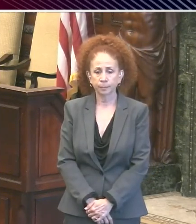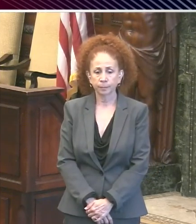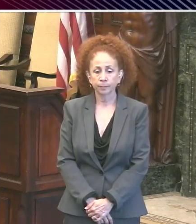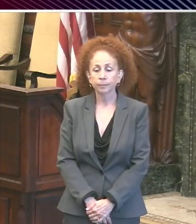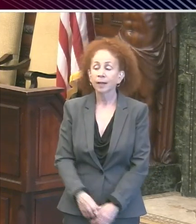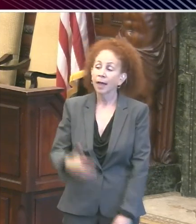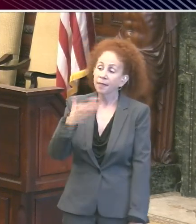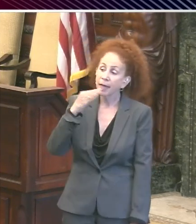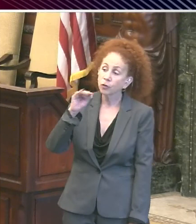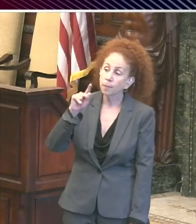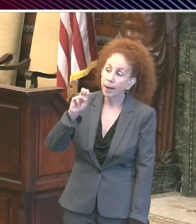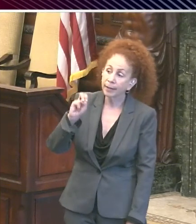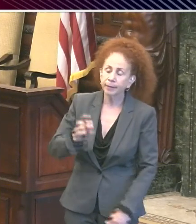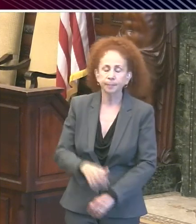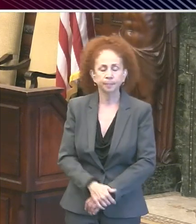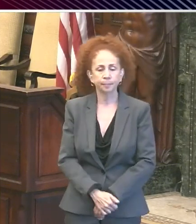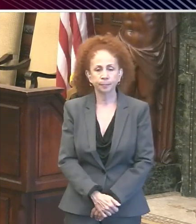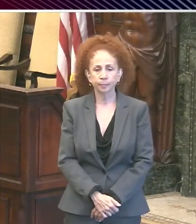Thanks, Mike.